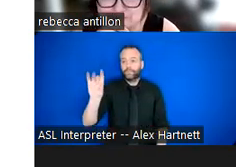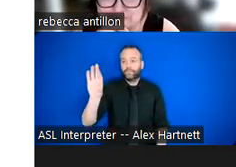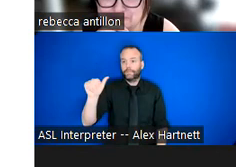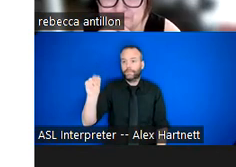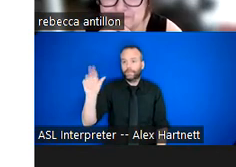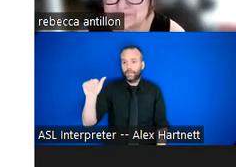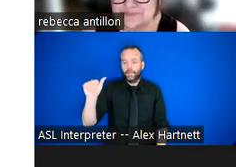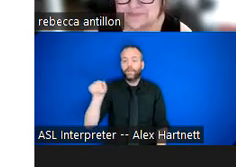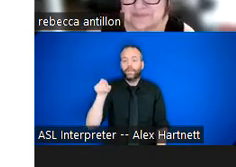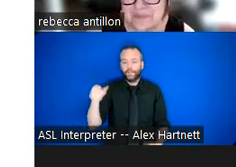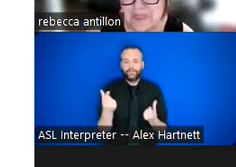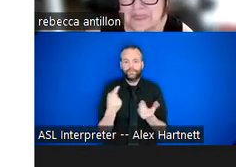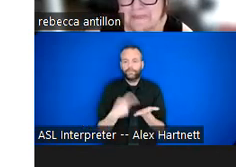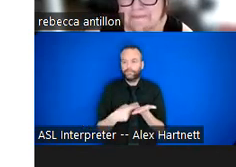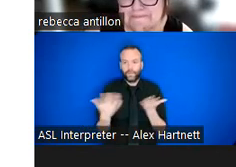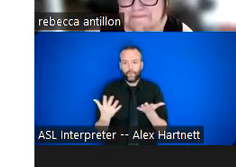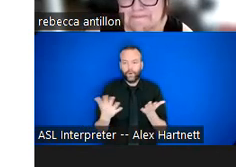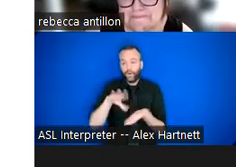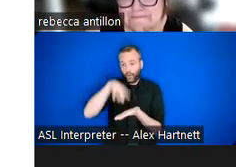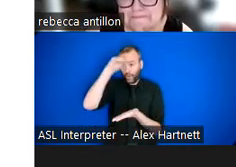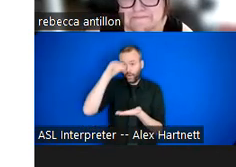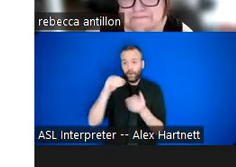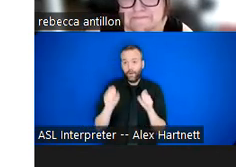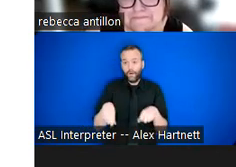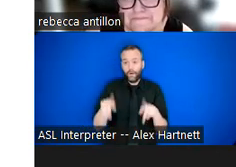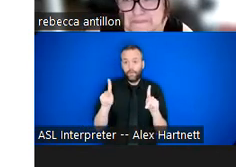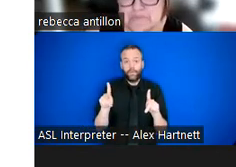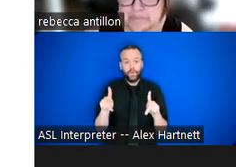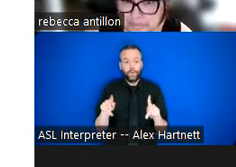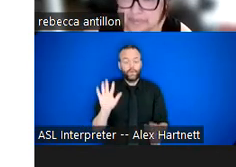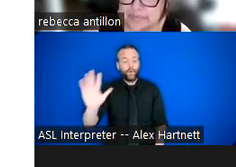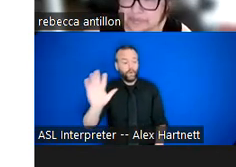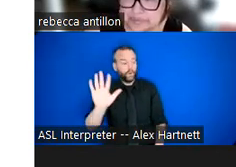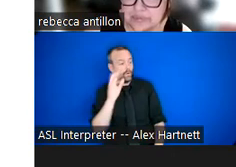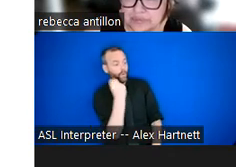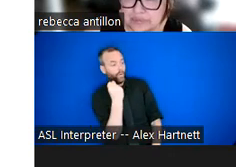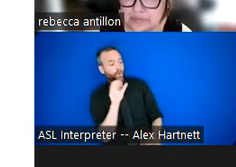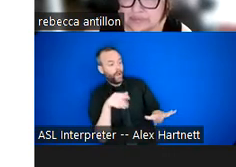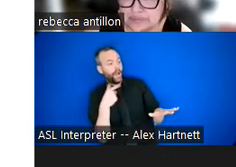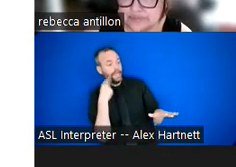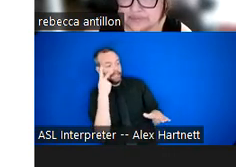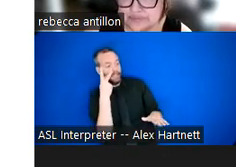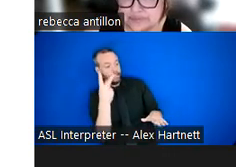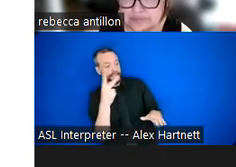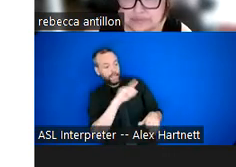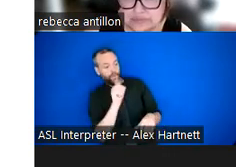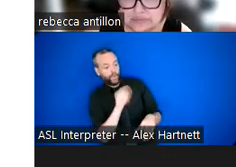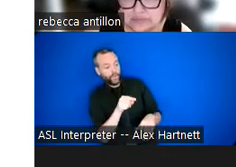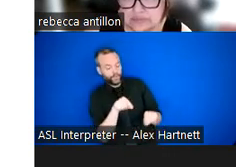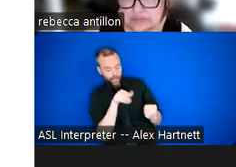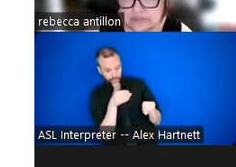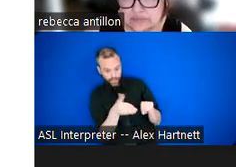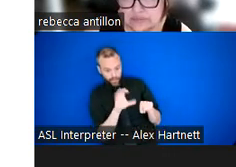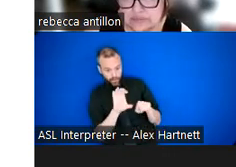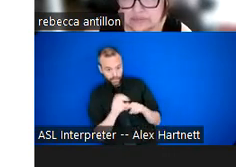opportunities. And before I get into that, there is another question that came up in the chat, and I'm not sure if it is specific to